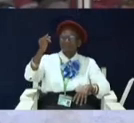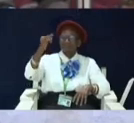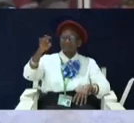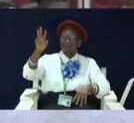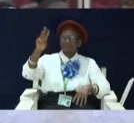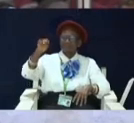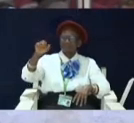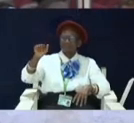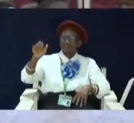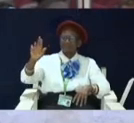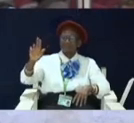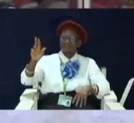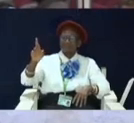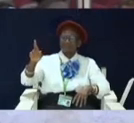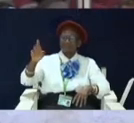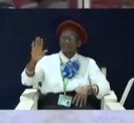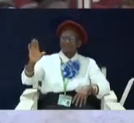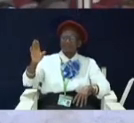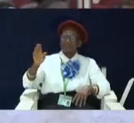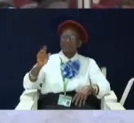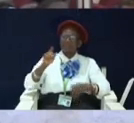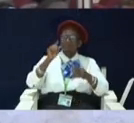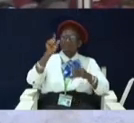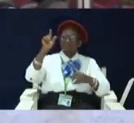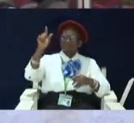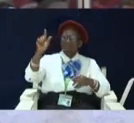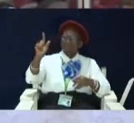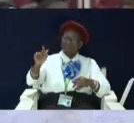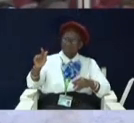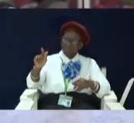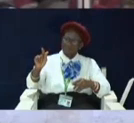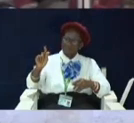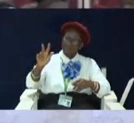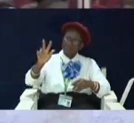2023. Ojo ti an pe ni ojo keta osu keta odun